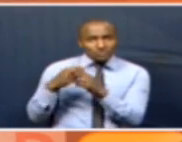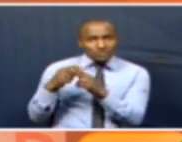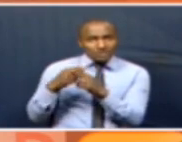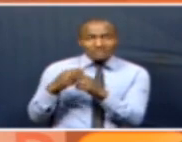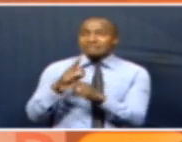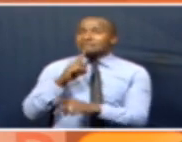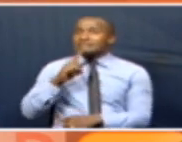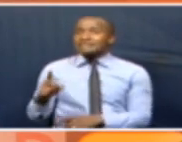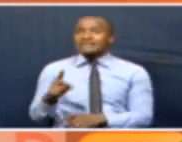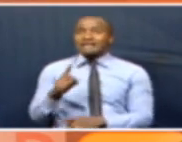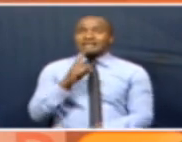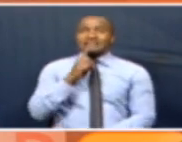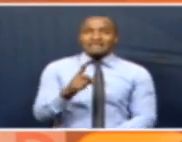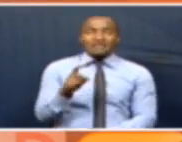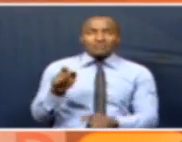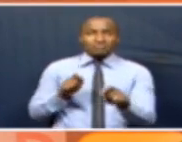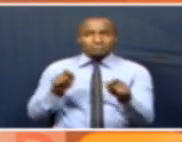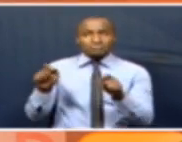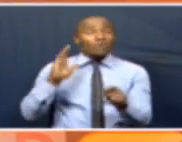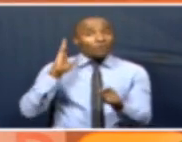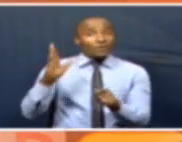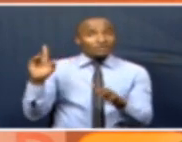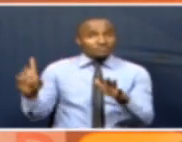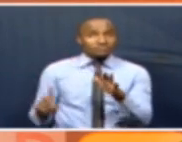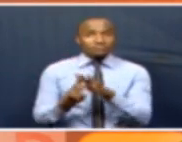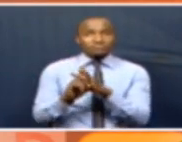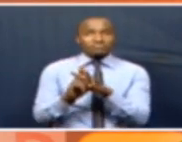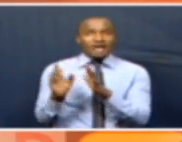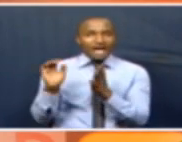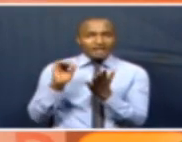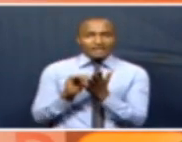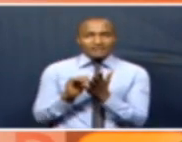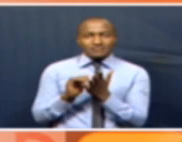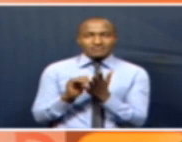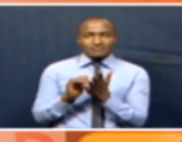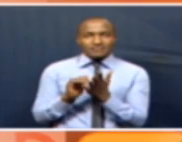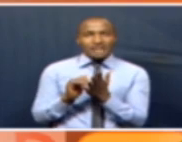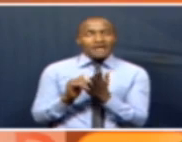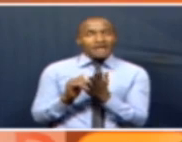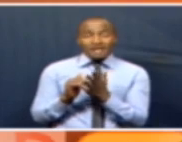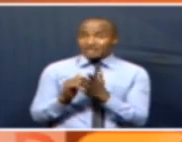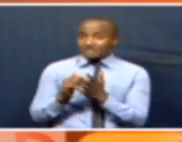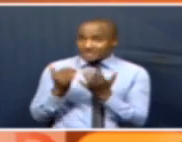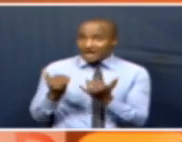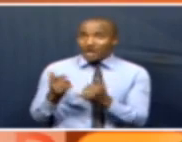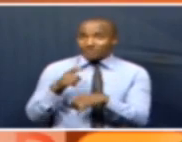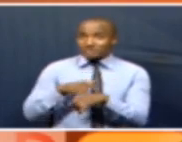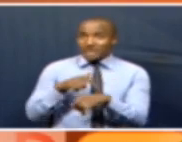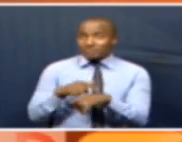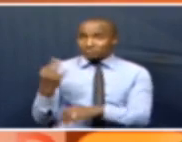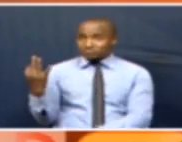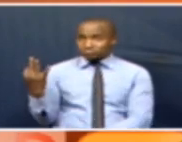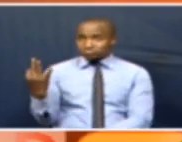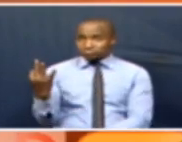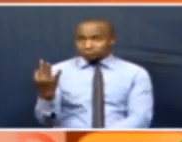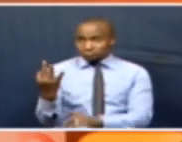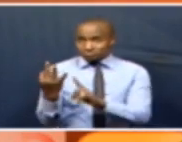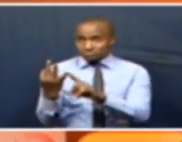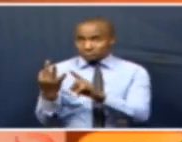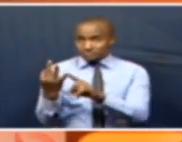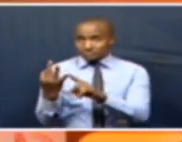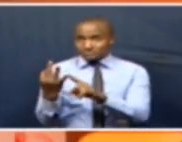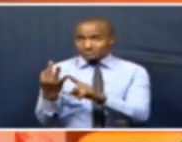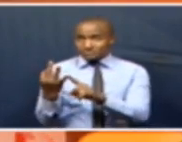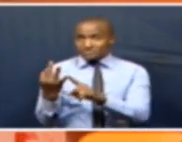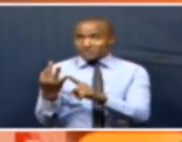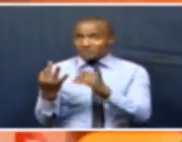here. And I think time has come. All those three arms of government must sit